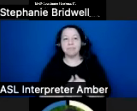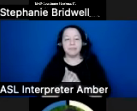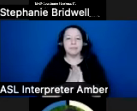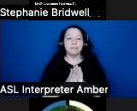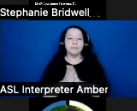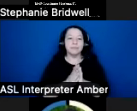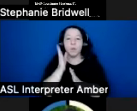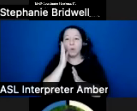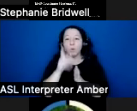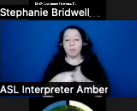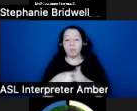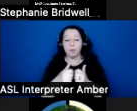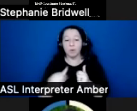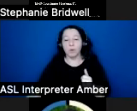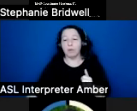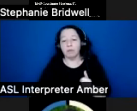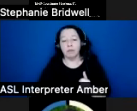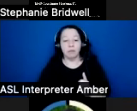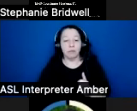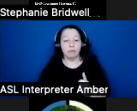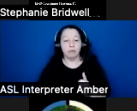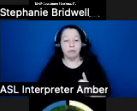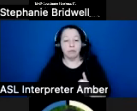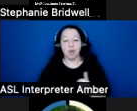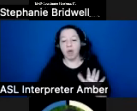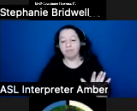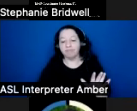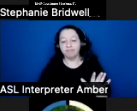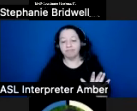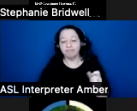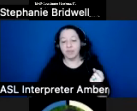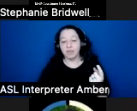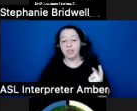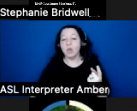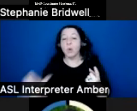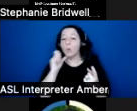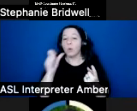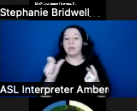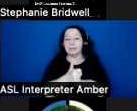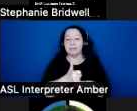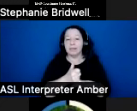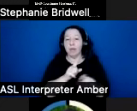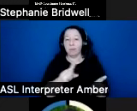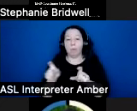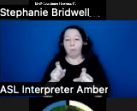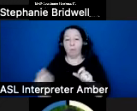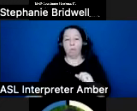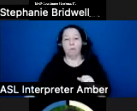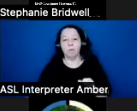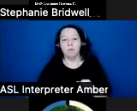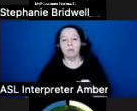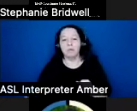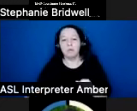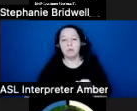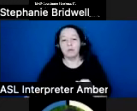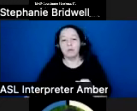So we're going to start out with, and we didn't make it a poll. You guys can either speak to us